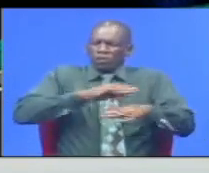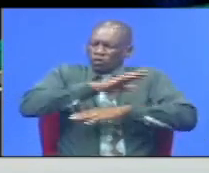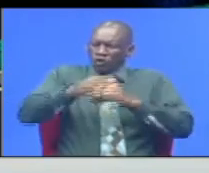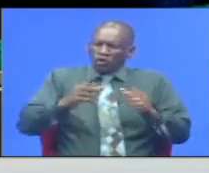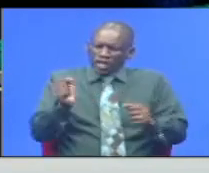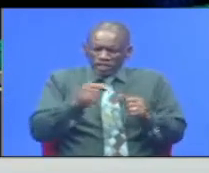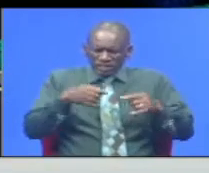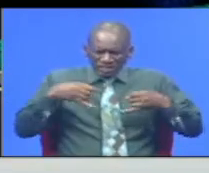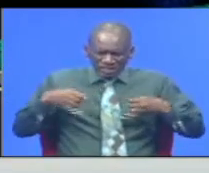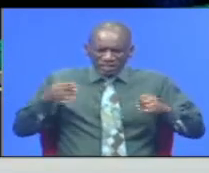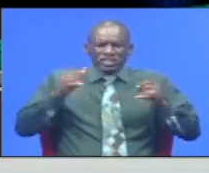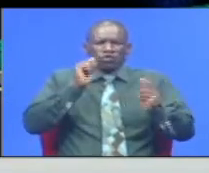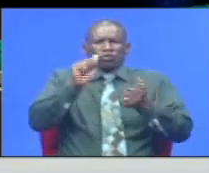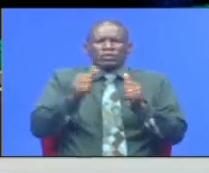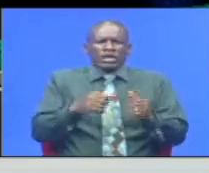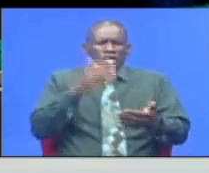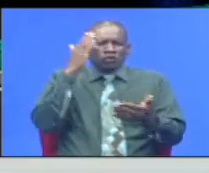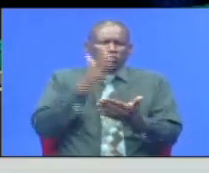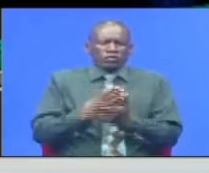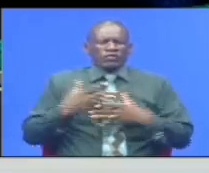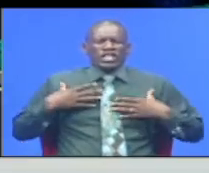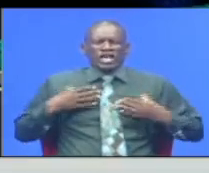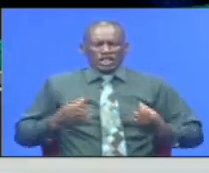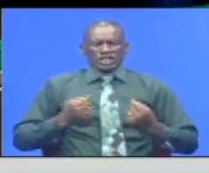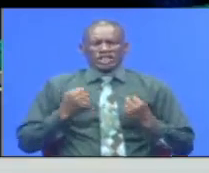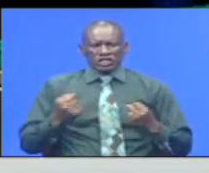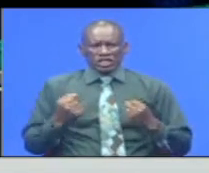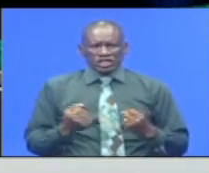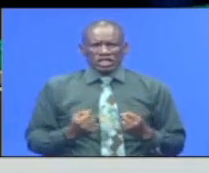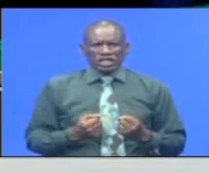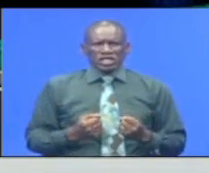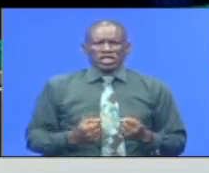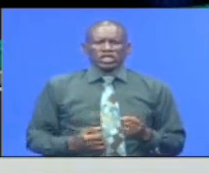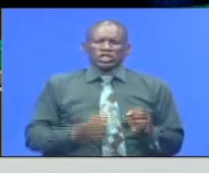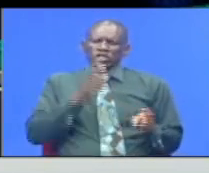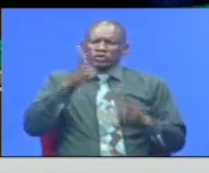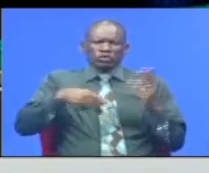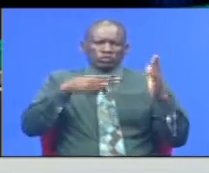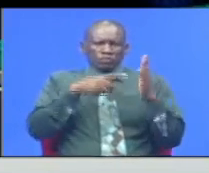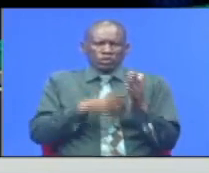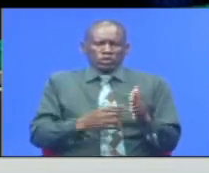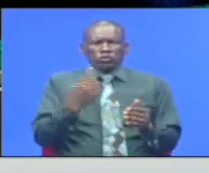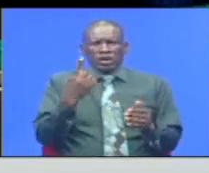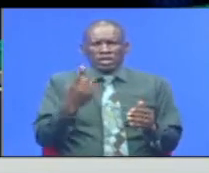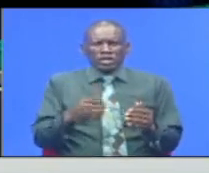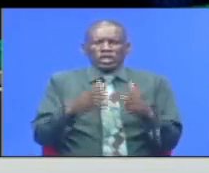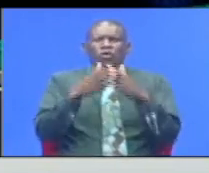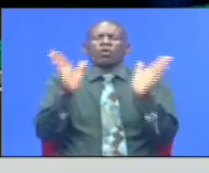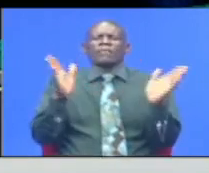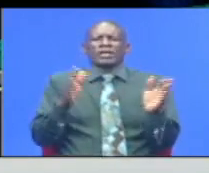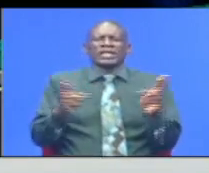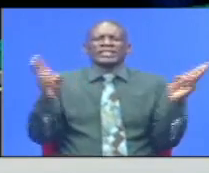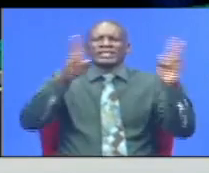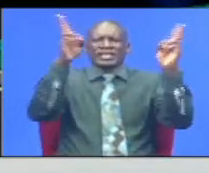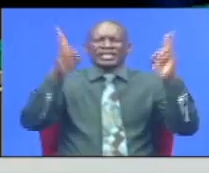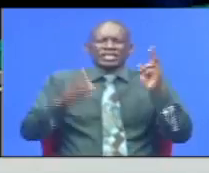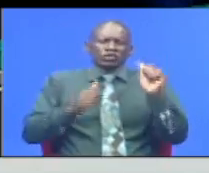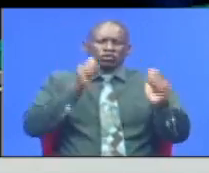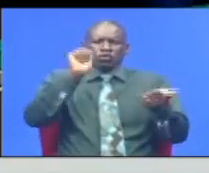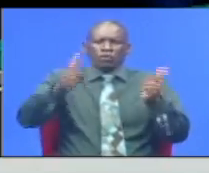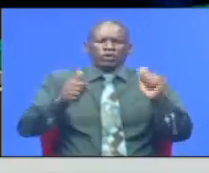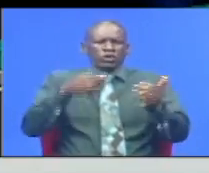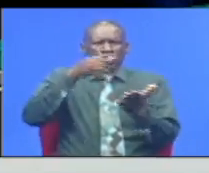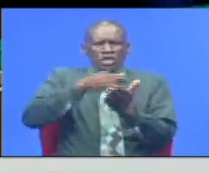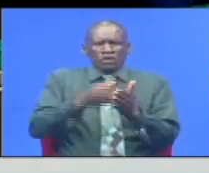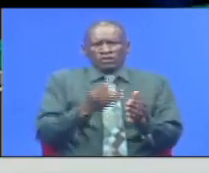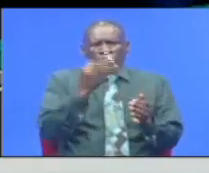and improve their health and fitness. Dubbed 22.1, the Open is an international event involving